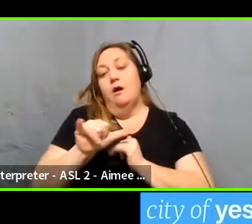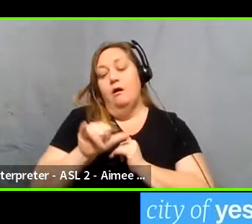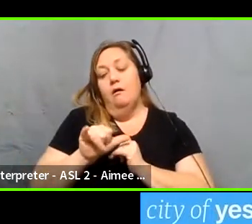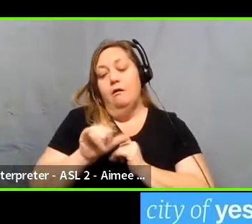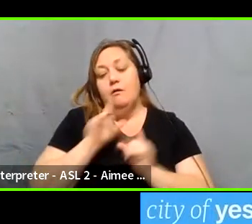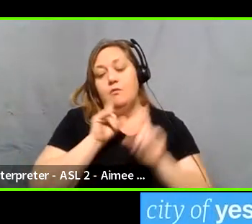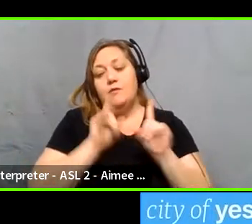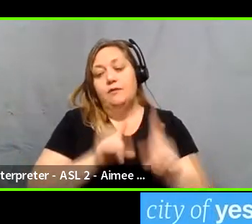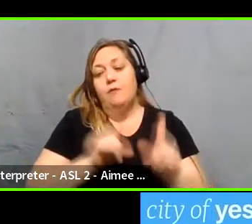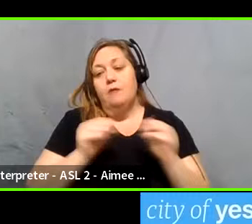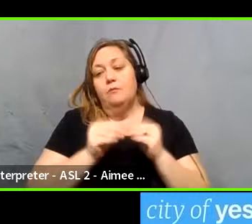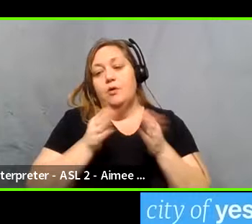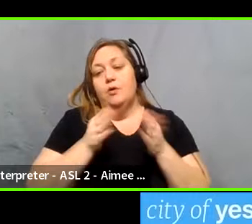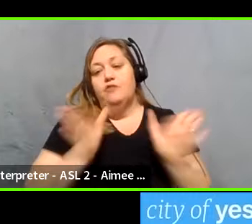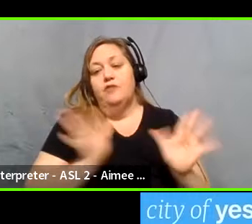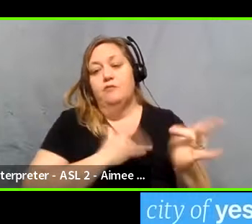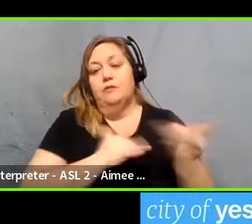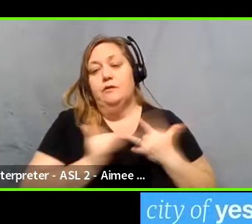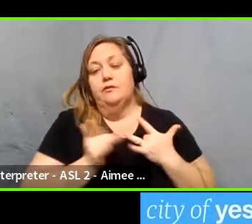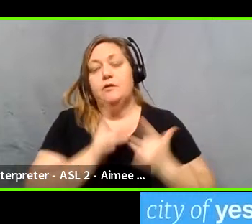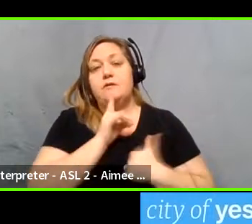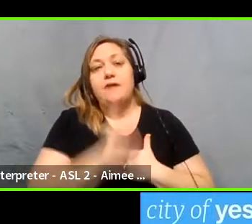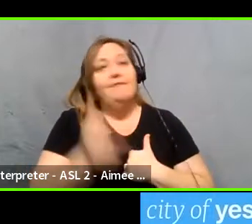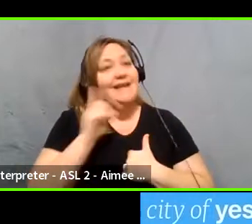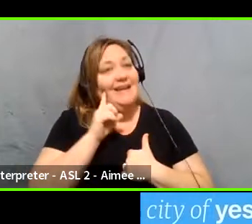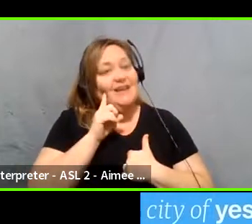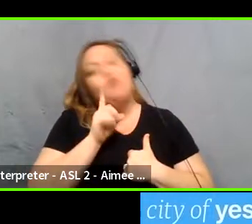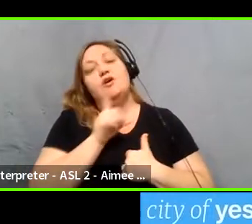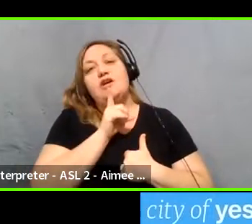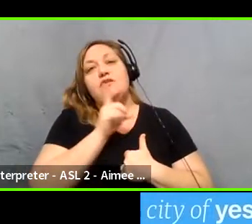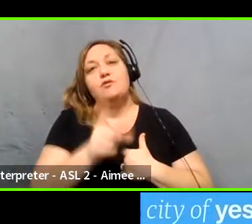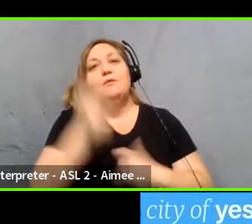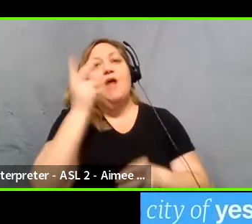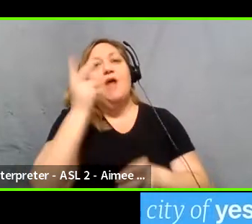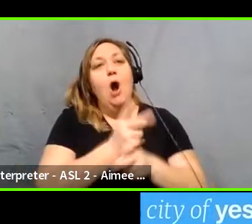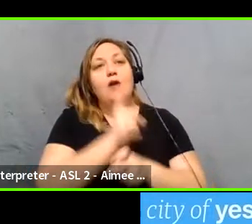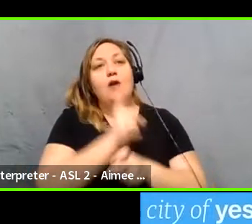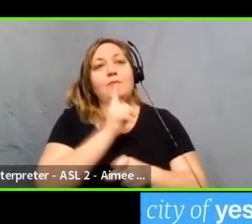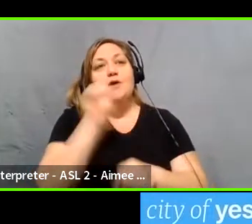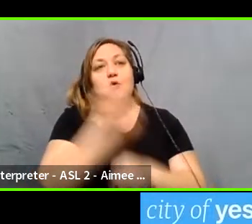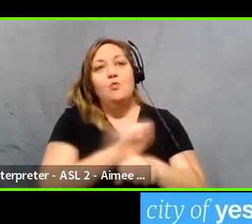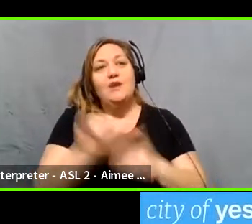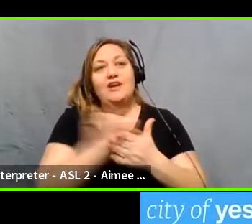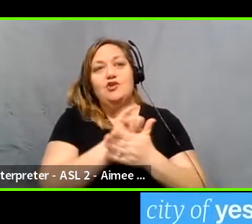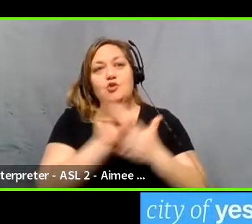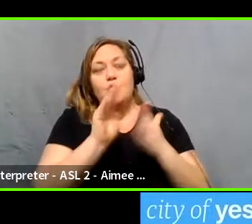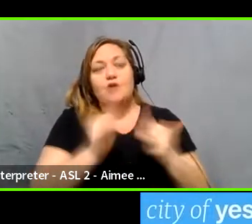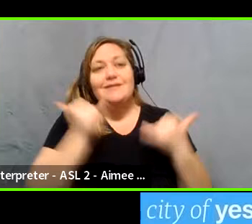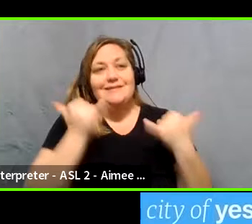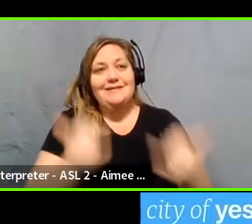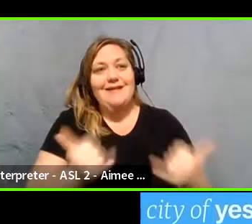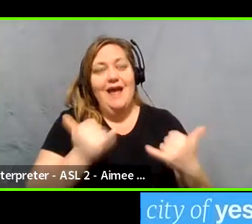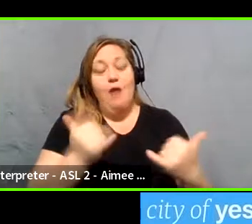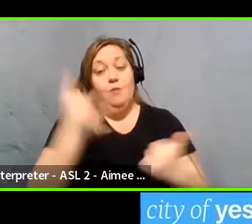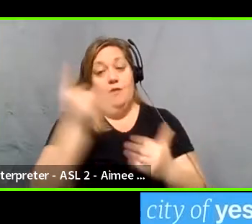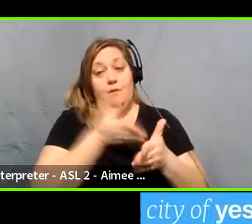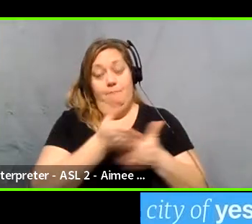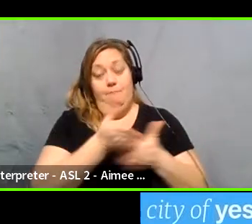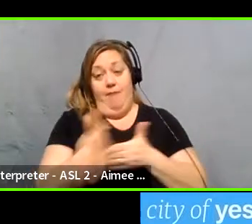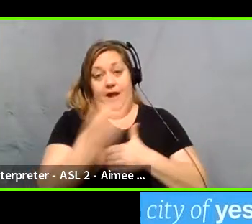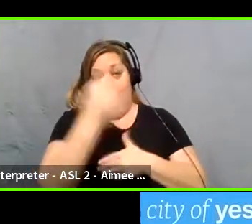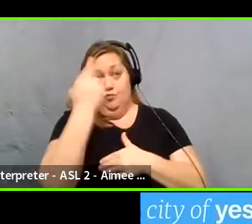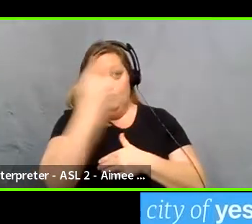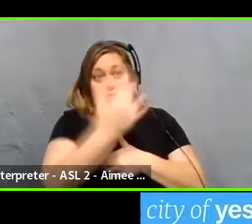more general concerns, definitely hear you that it's incredibly hard to be a working New Yorker today. One of the main reasons that's incredibly